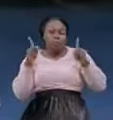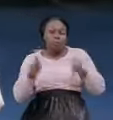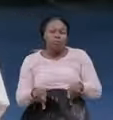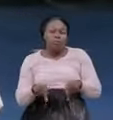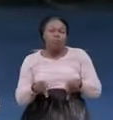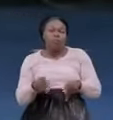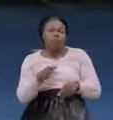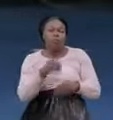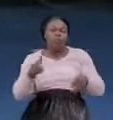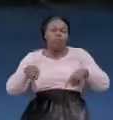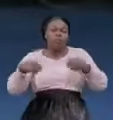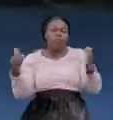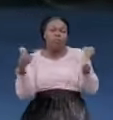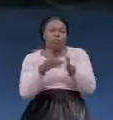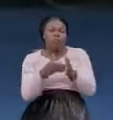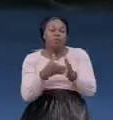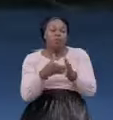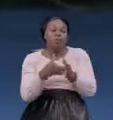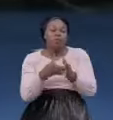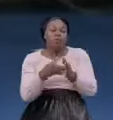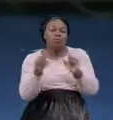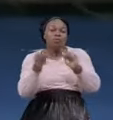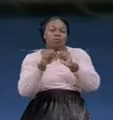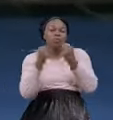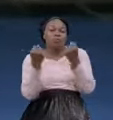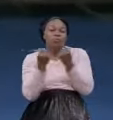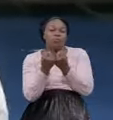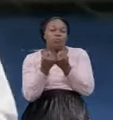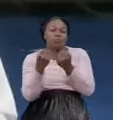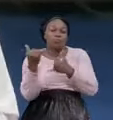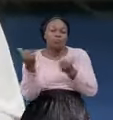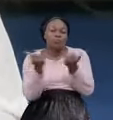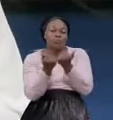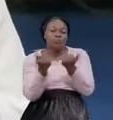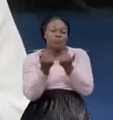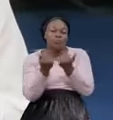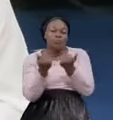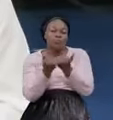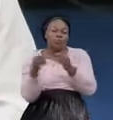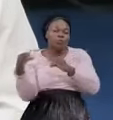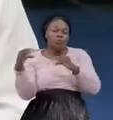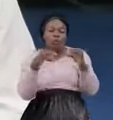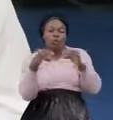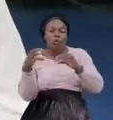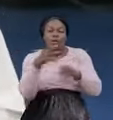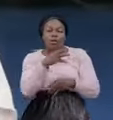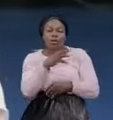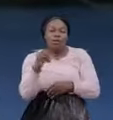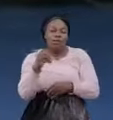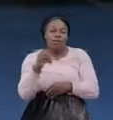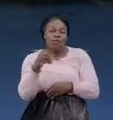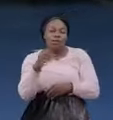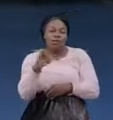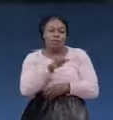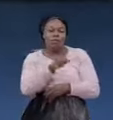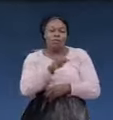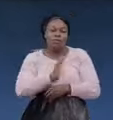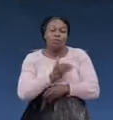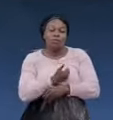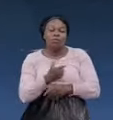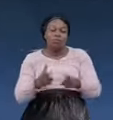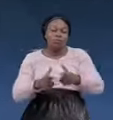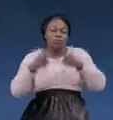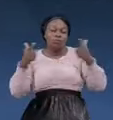tribalism, and nepotism, which I know hinders the unity of our great country. As a citizen,